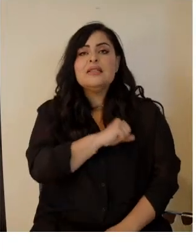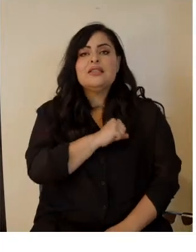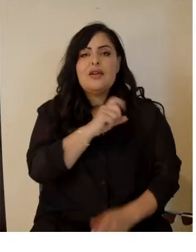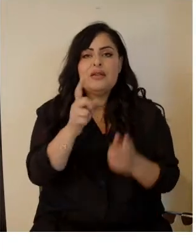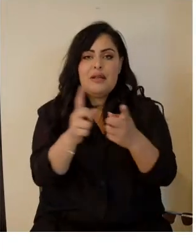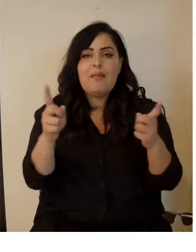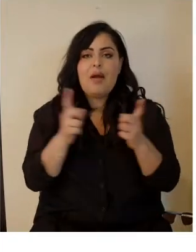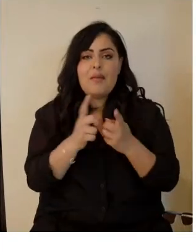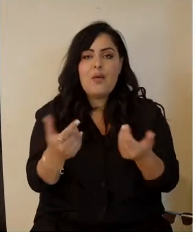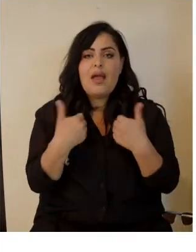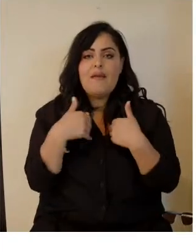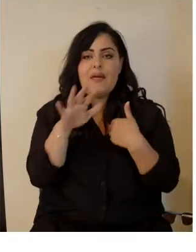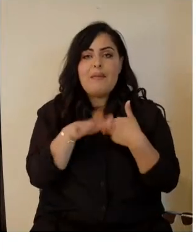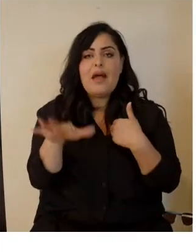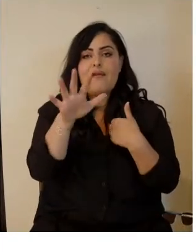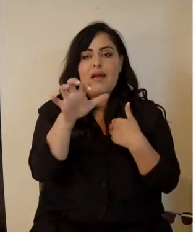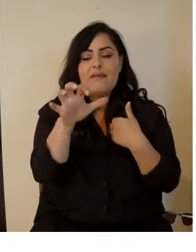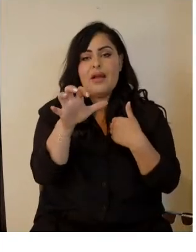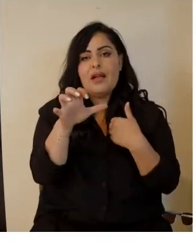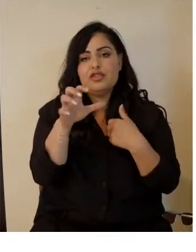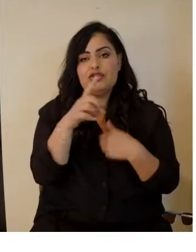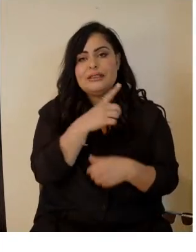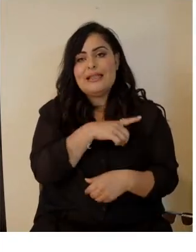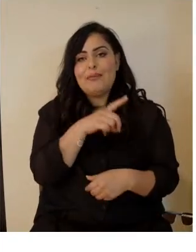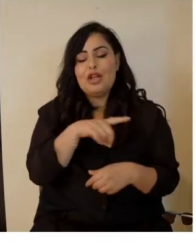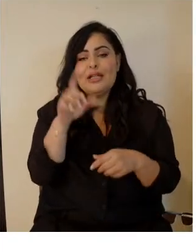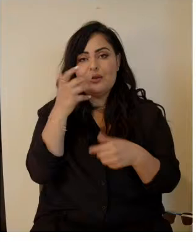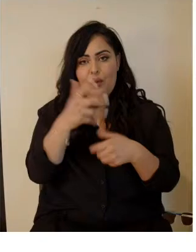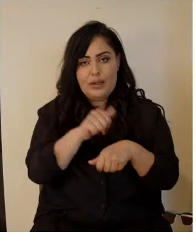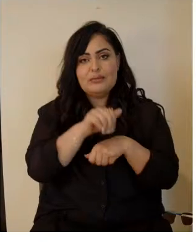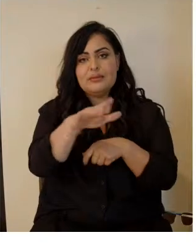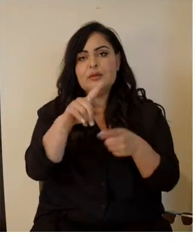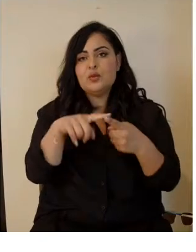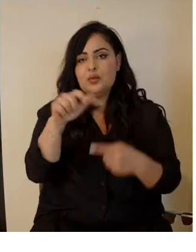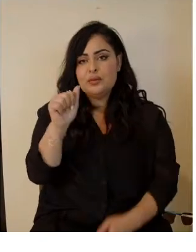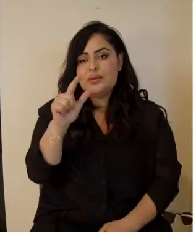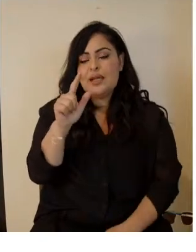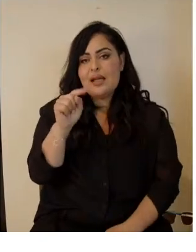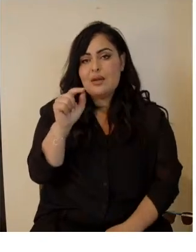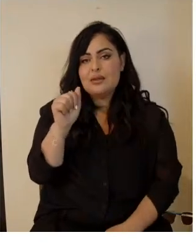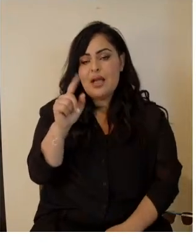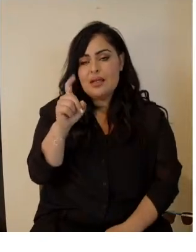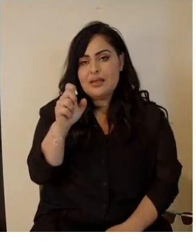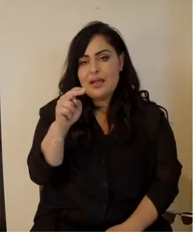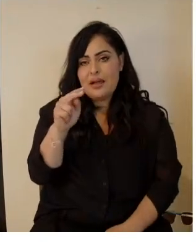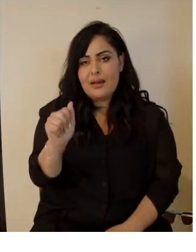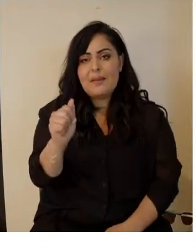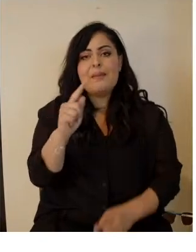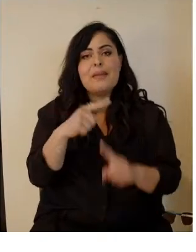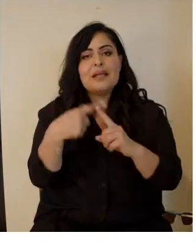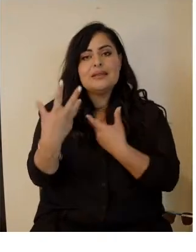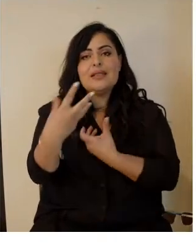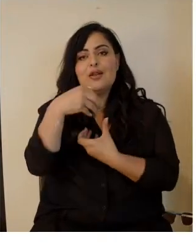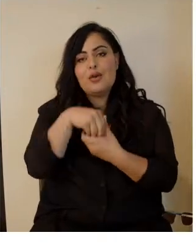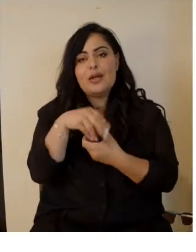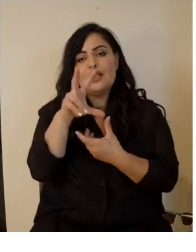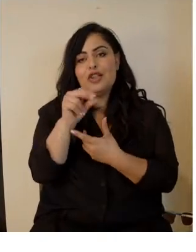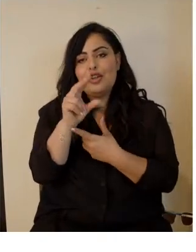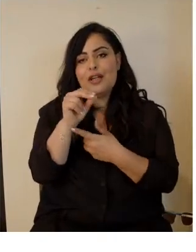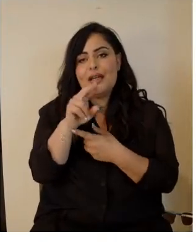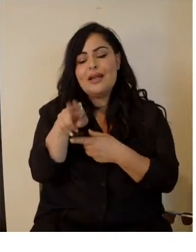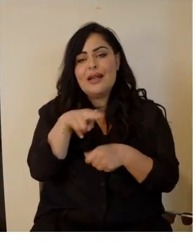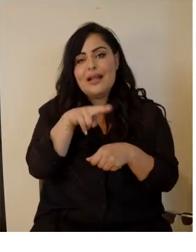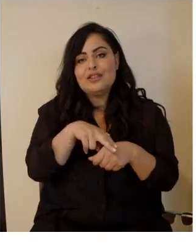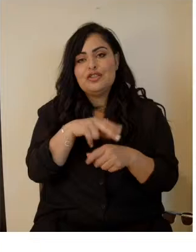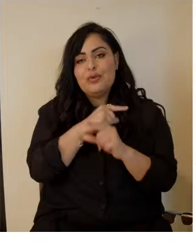we have over 500 deputies deployed to Altadena alone. We're also including 30 National